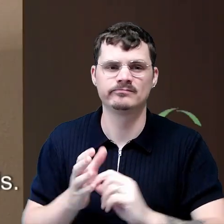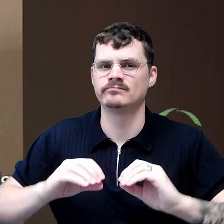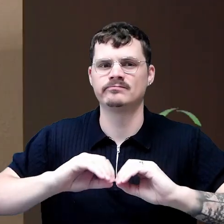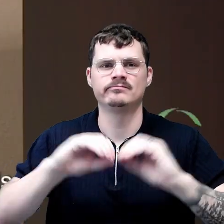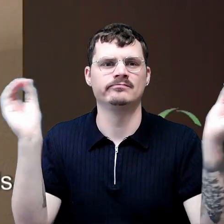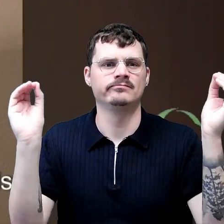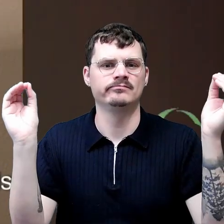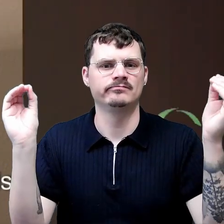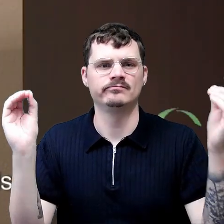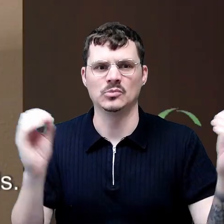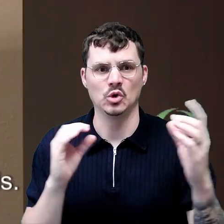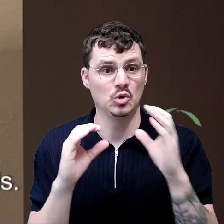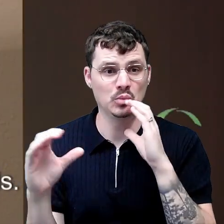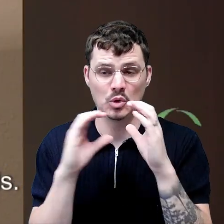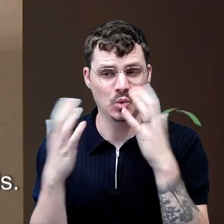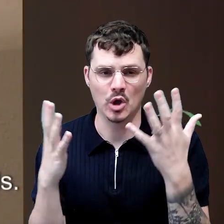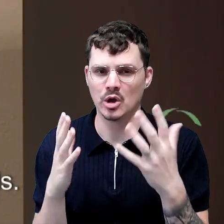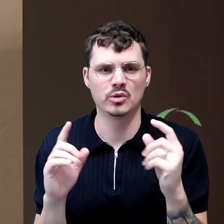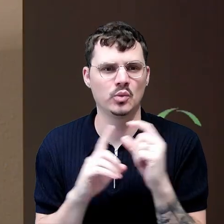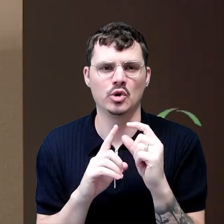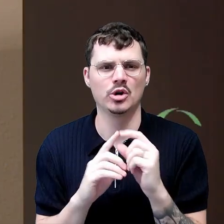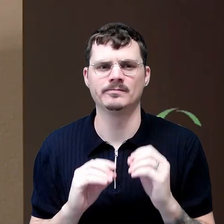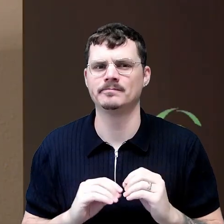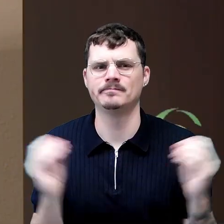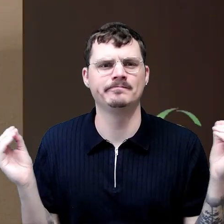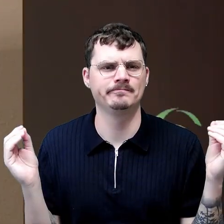he communicated entirely without words.